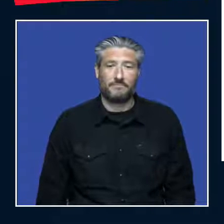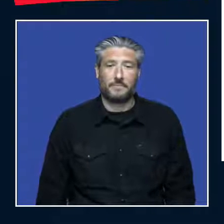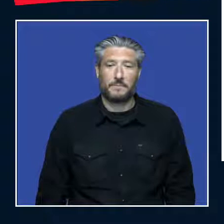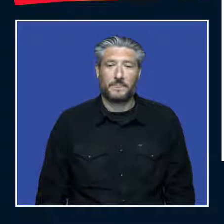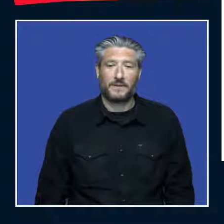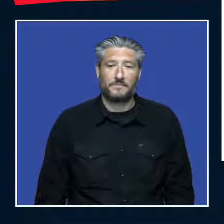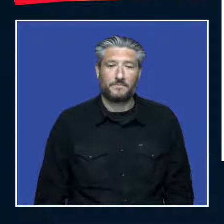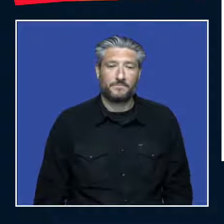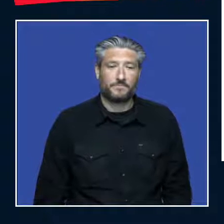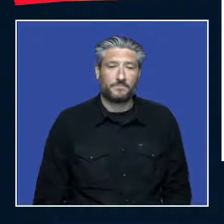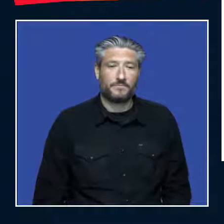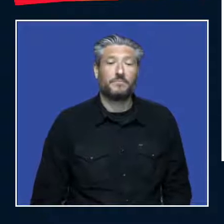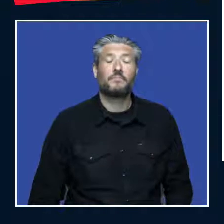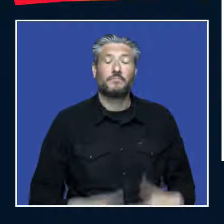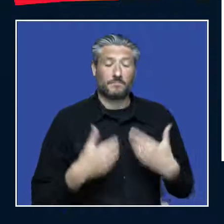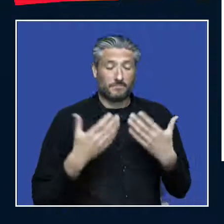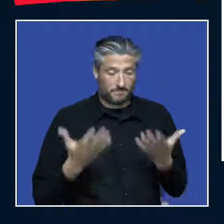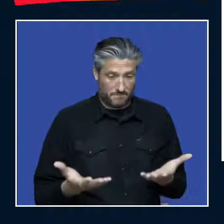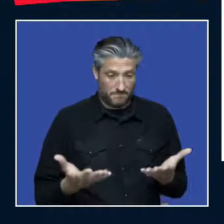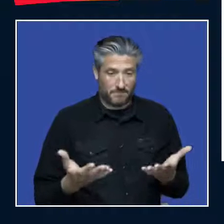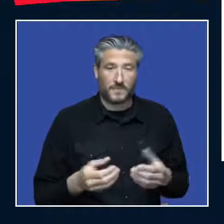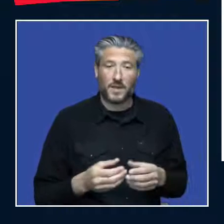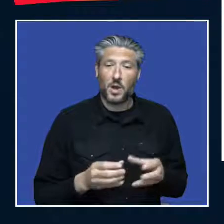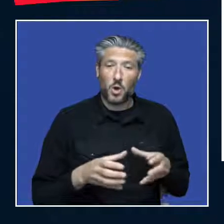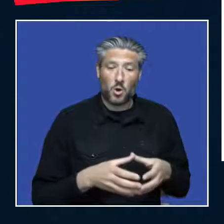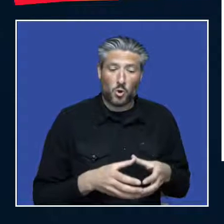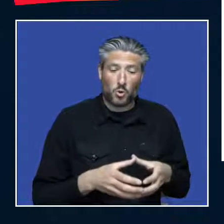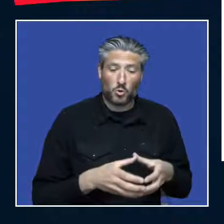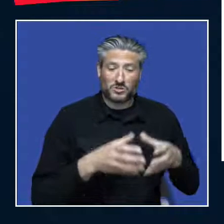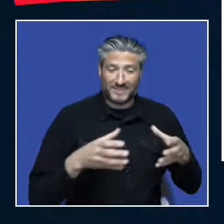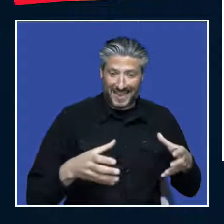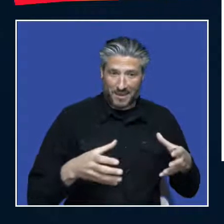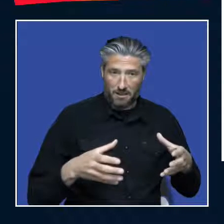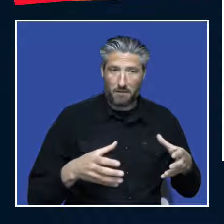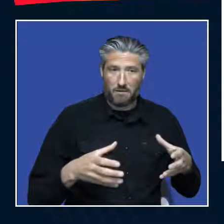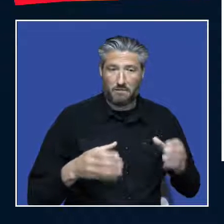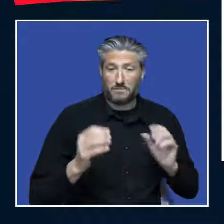and then after I build my image, I can also run it, and